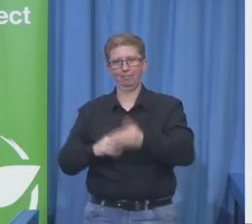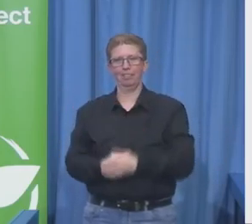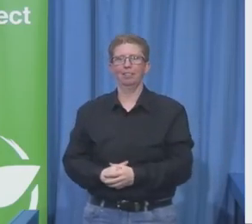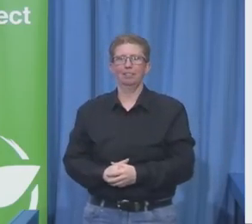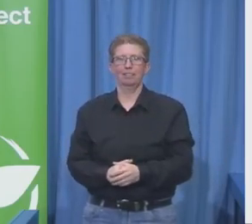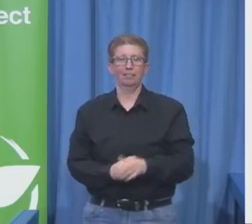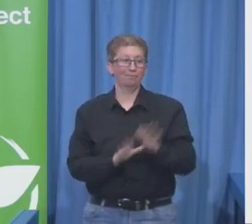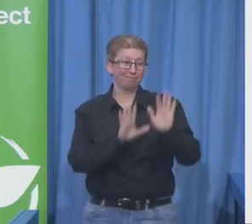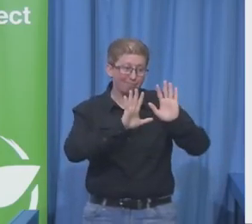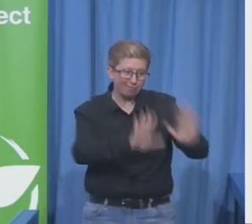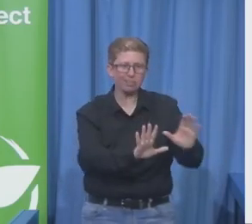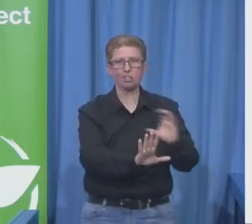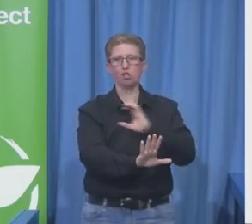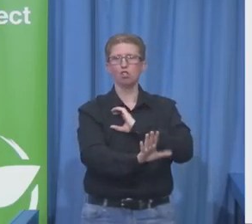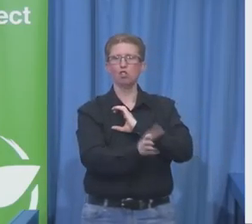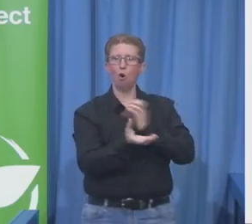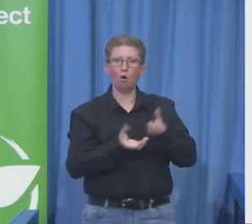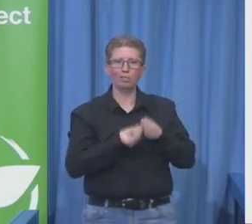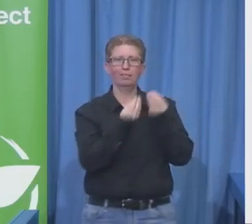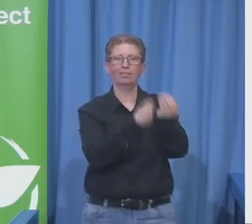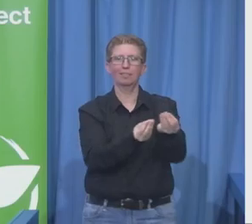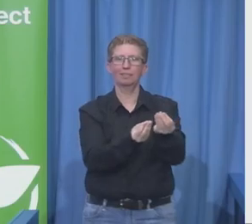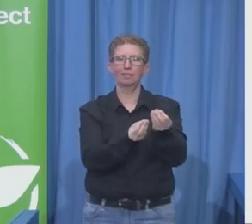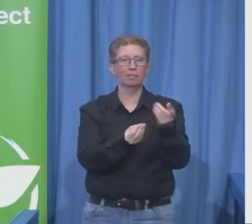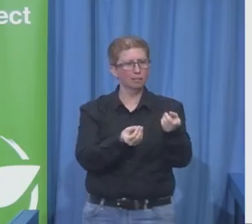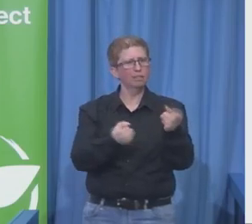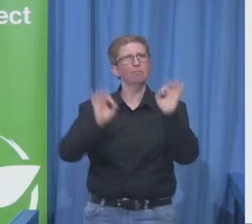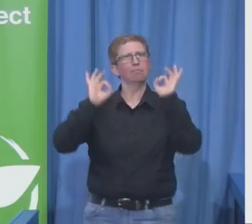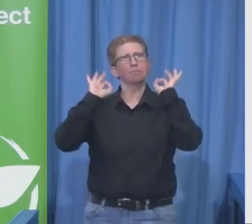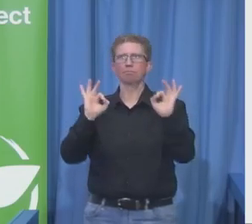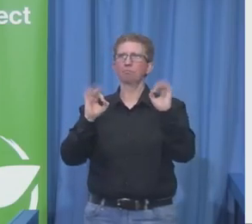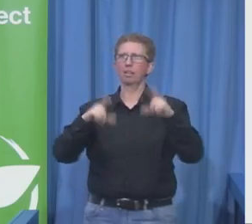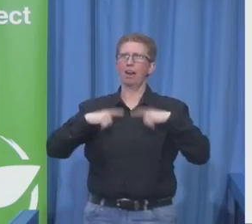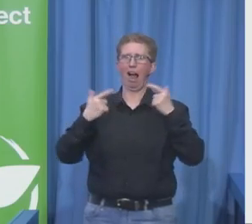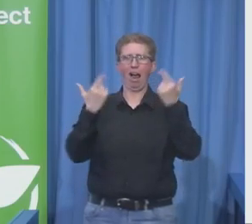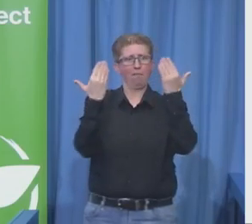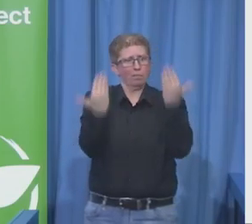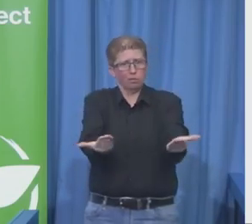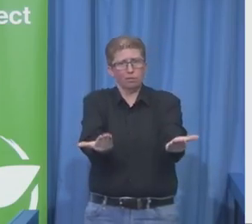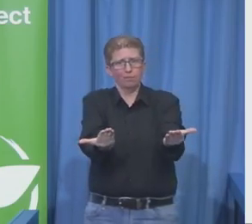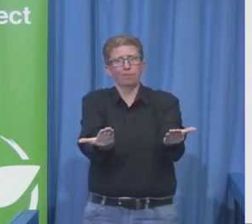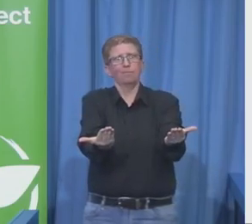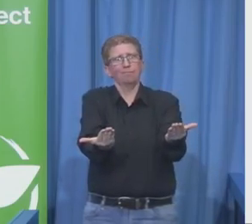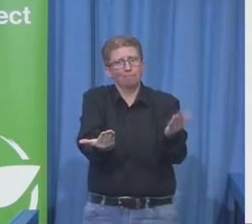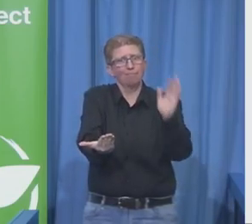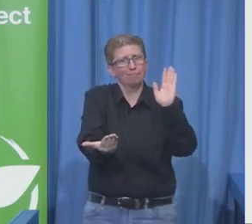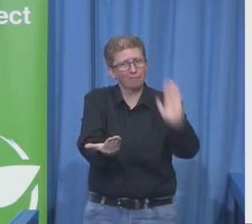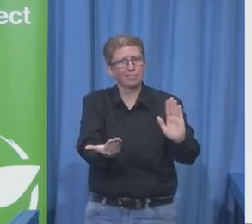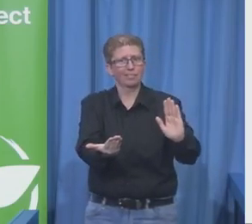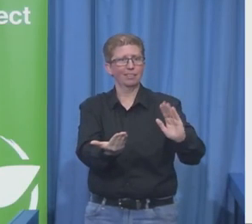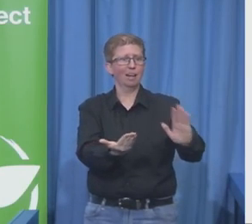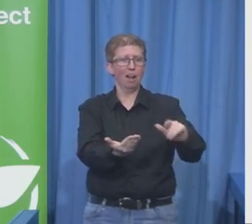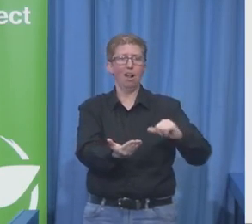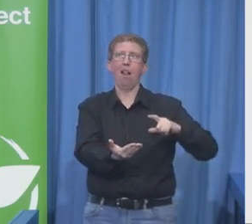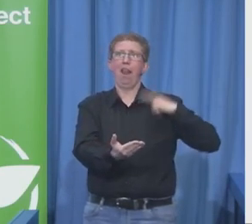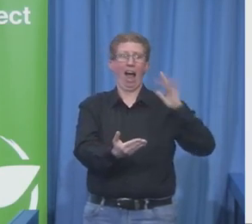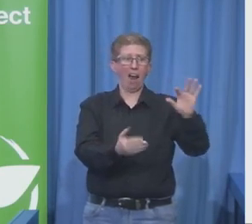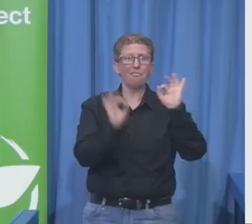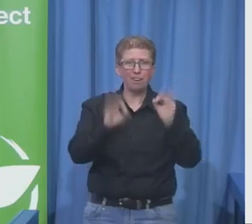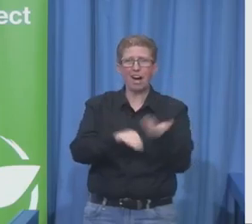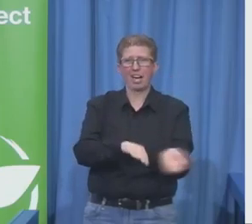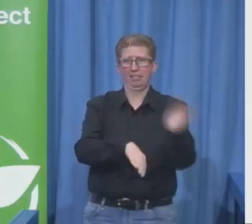need. So not what we think they need, but really from their side, what are they expect. Great, thank you.